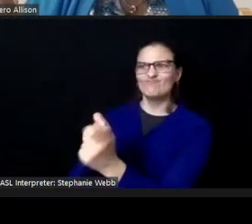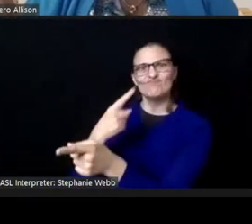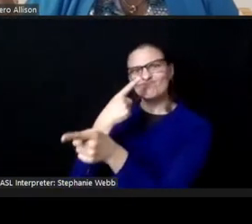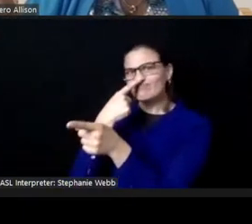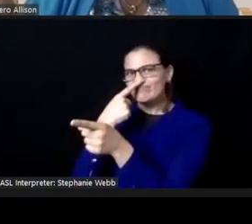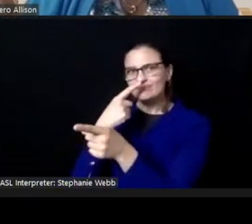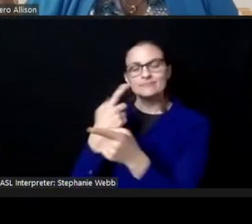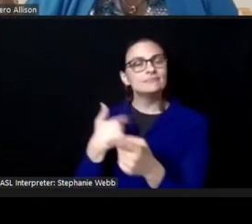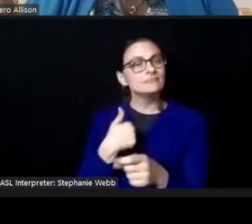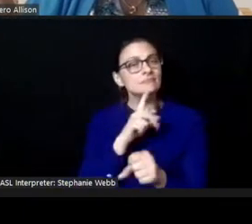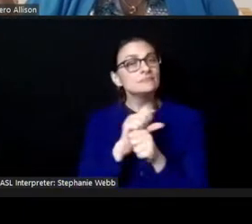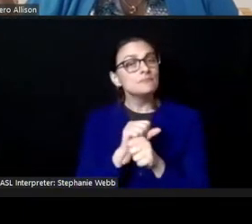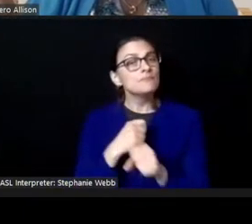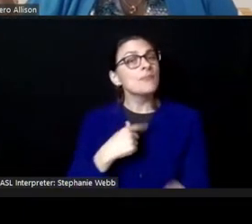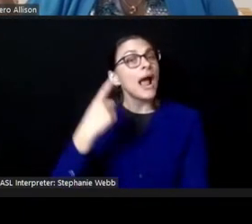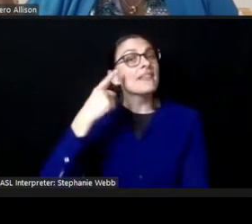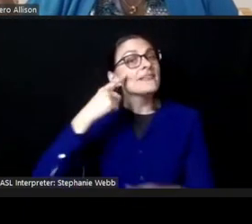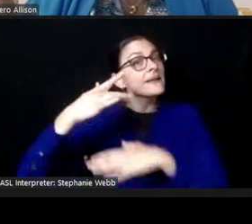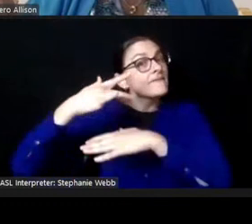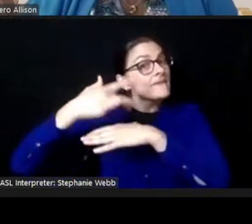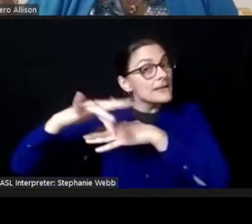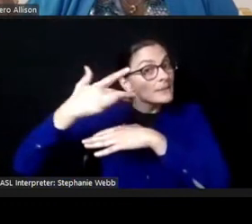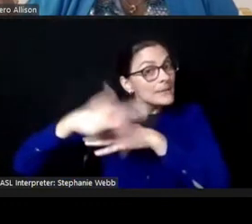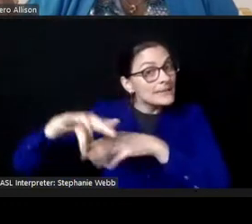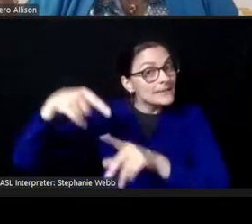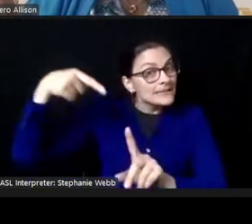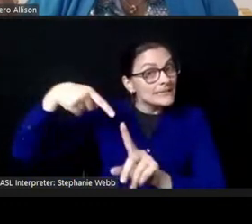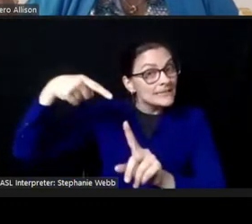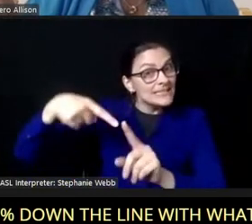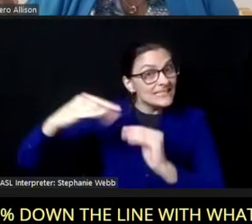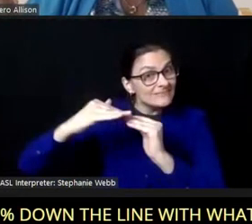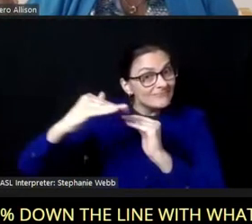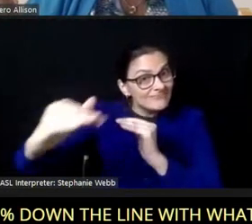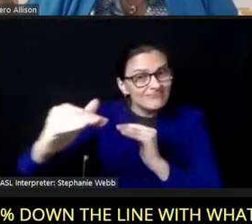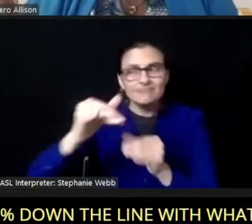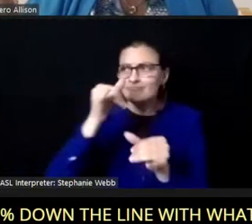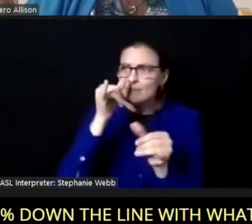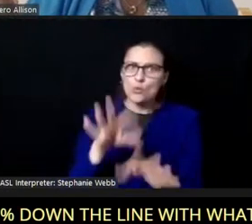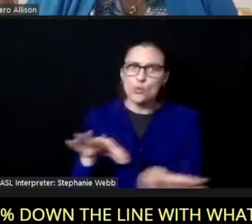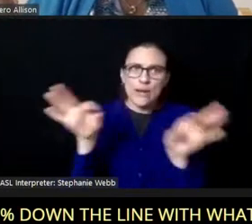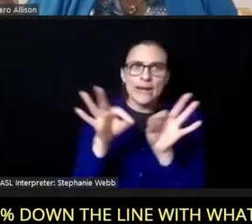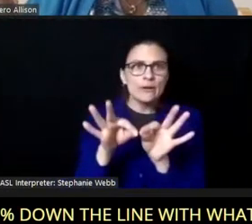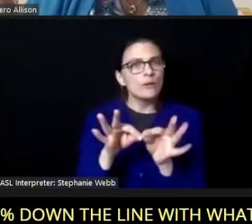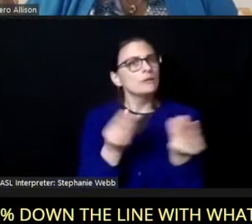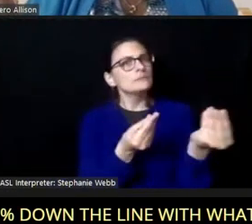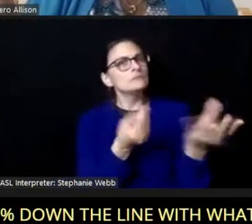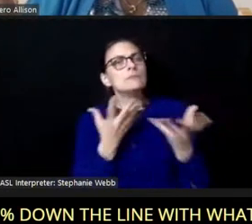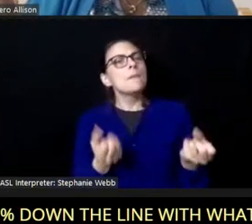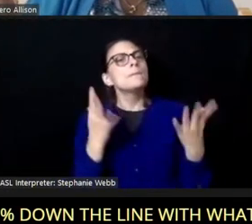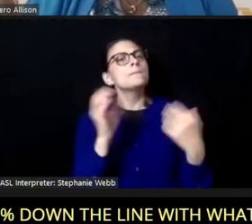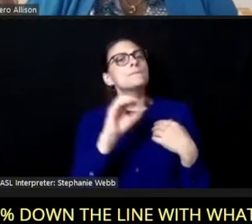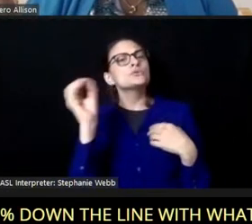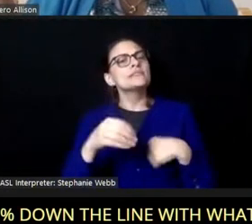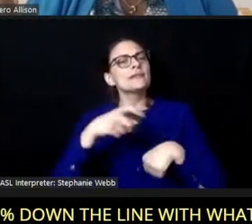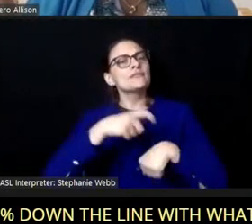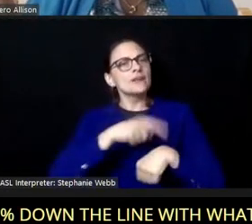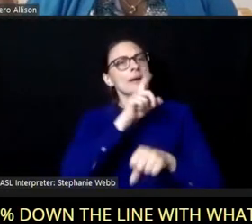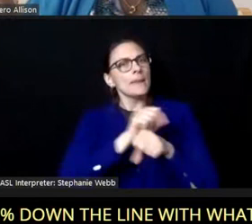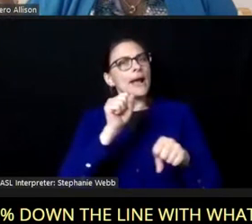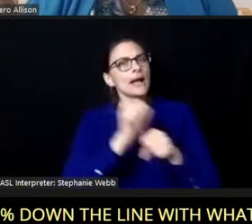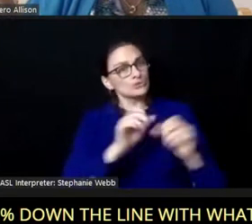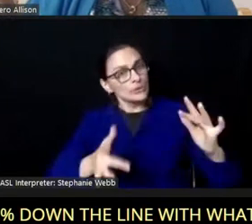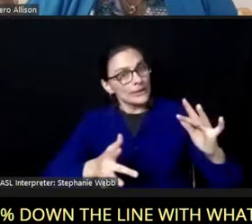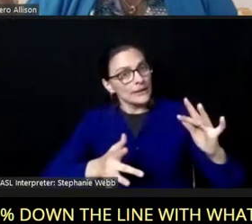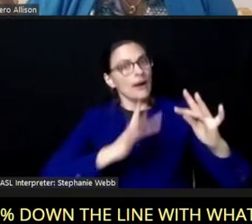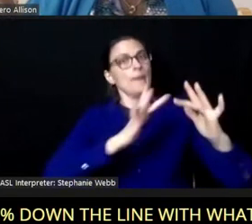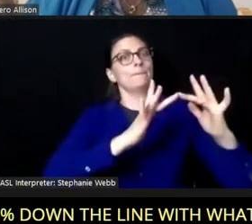critical. And I think something along of a percent availability, uptime, which means basically you have the internet or you don't. And